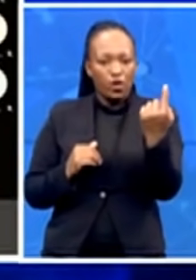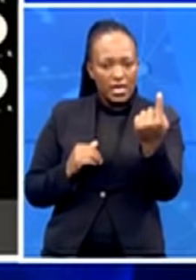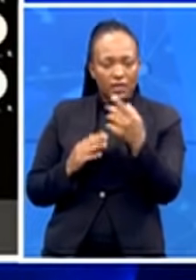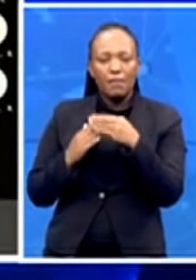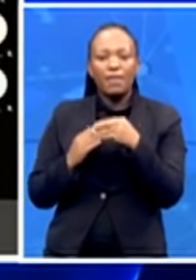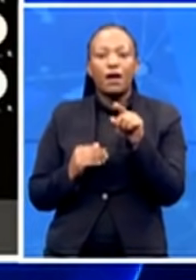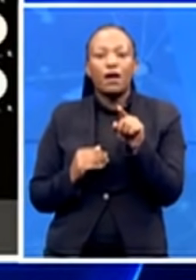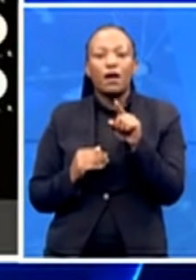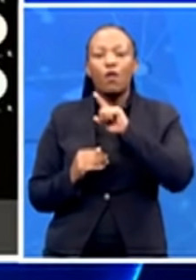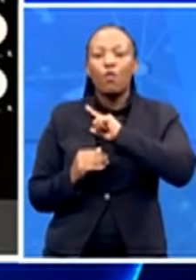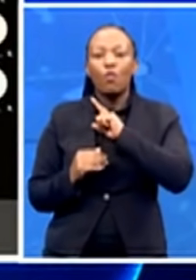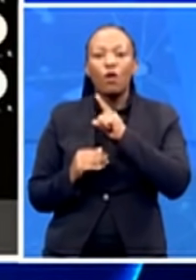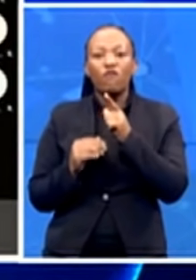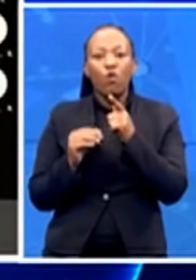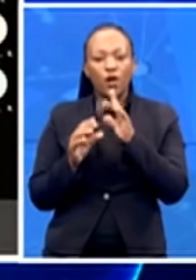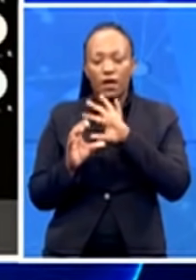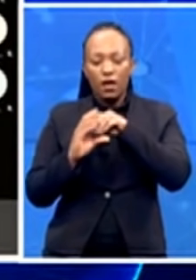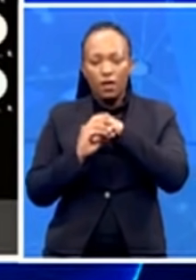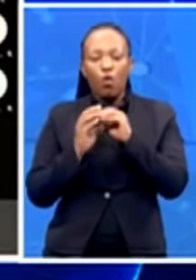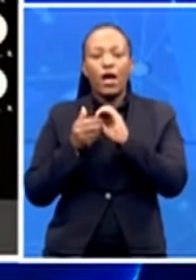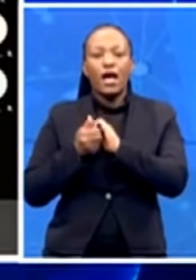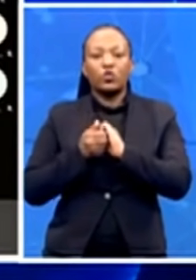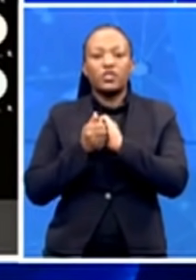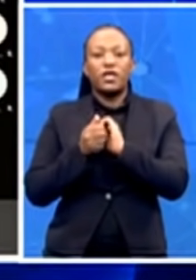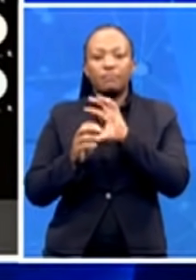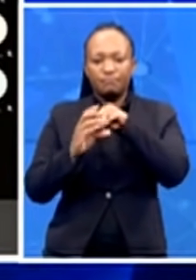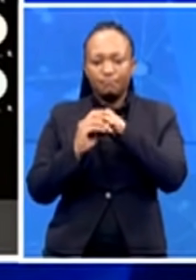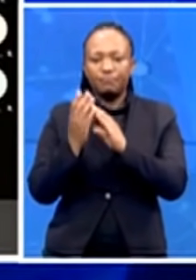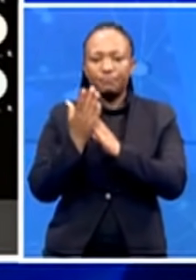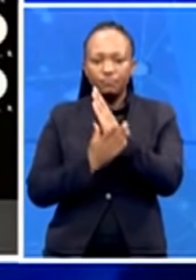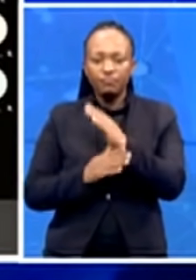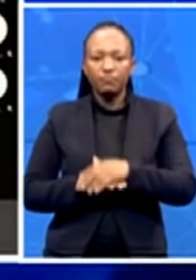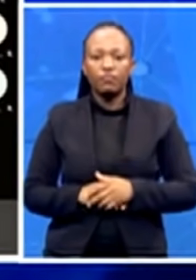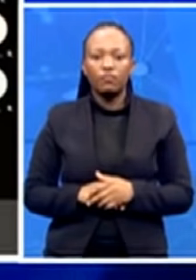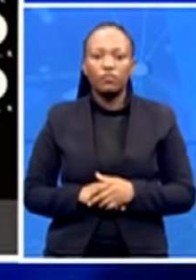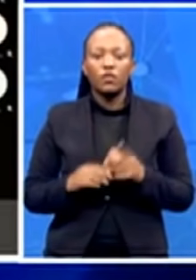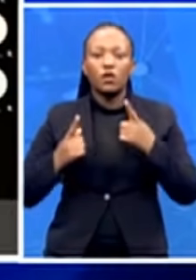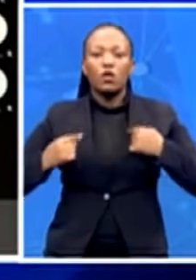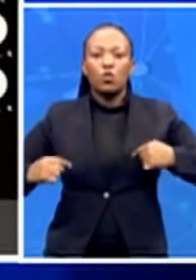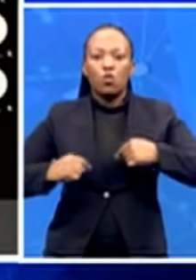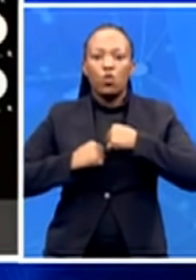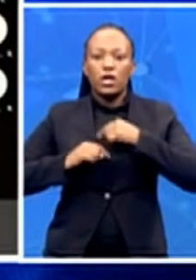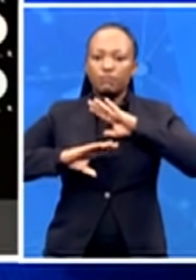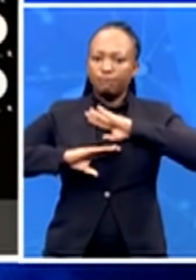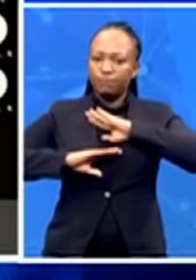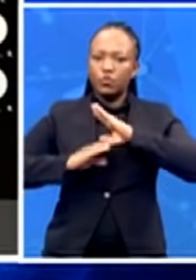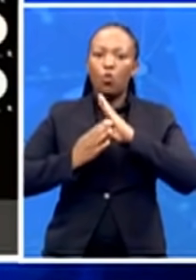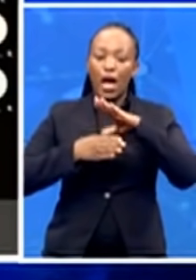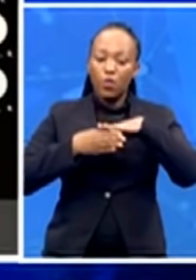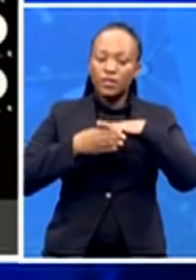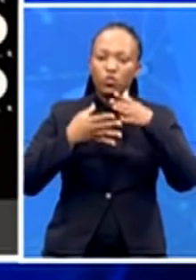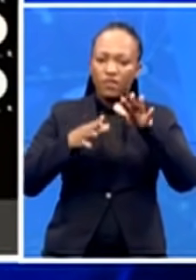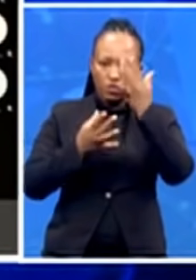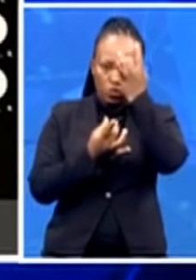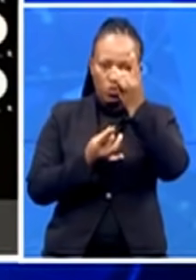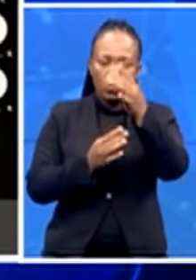rights. Finally, we are satisfied for the reasons that we have given, that the ANC constitution is